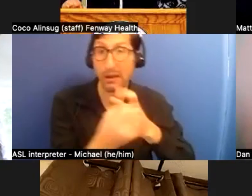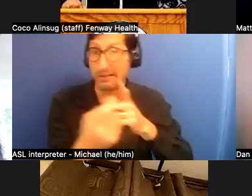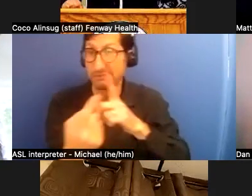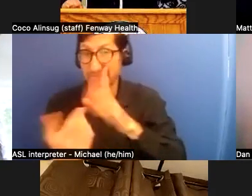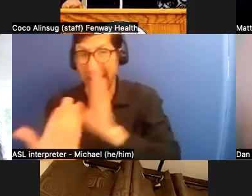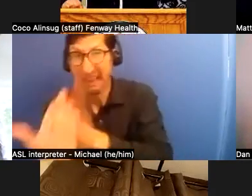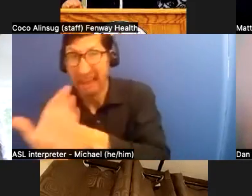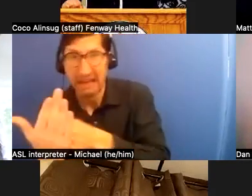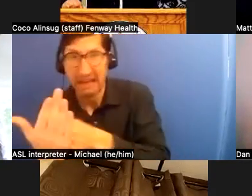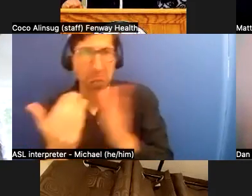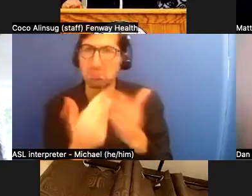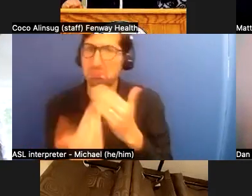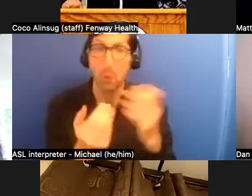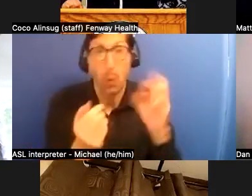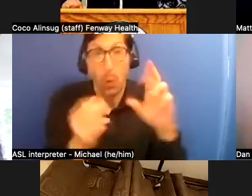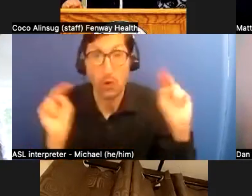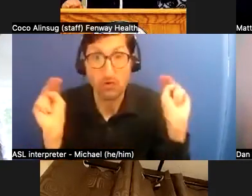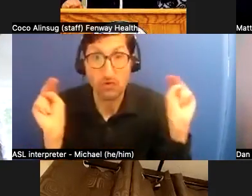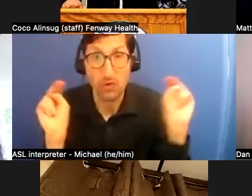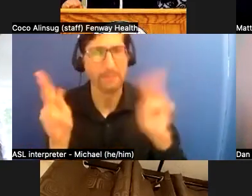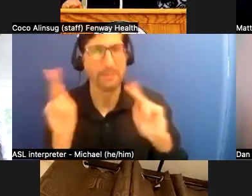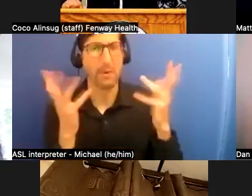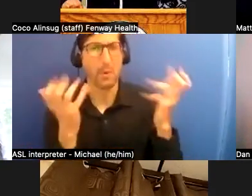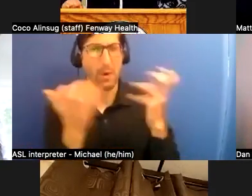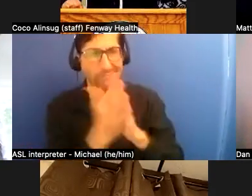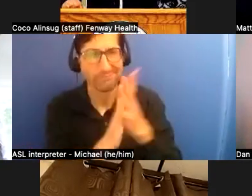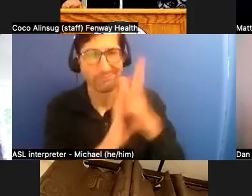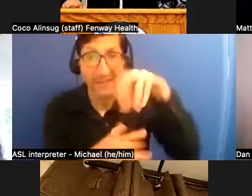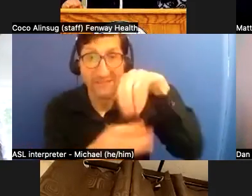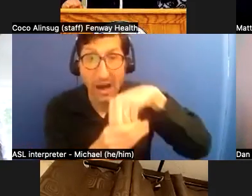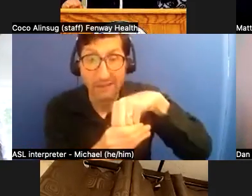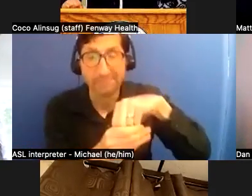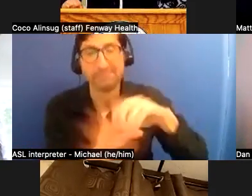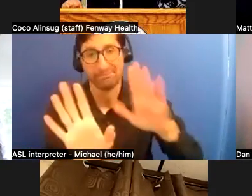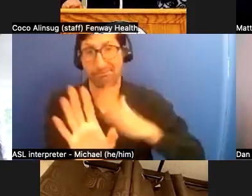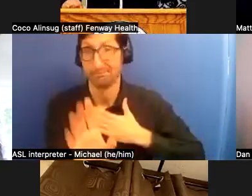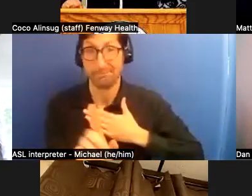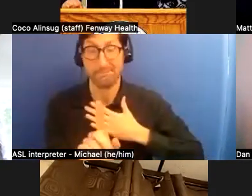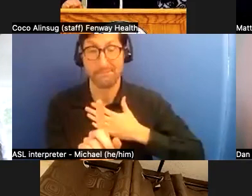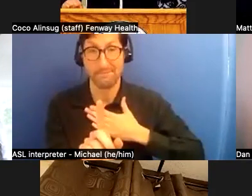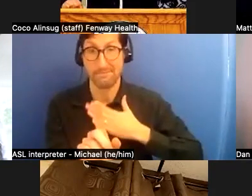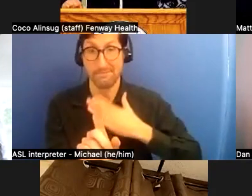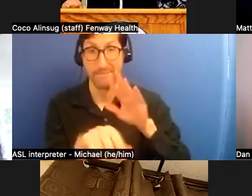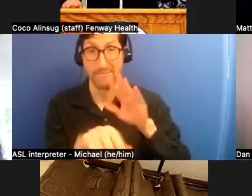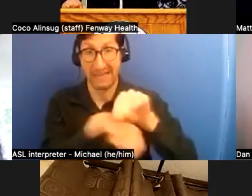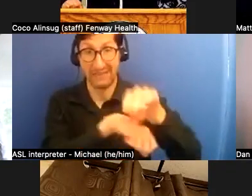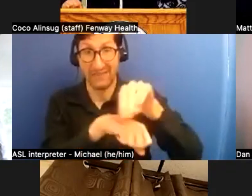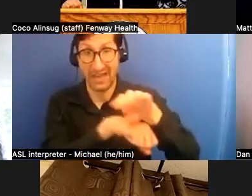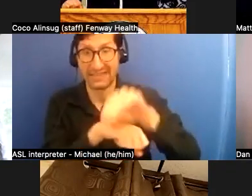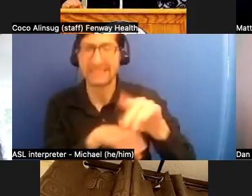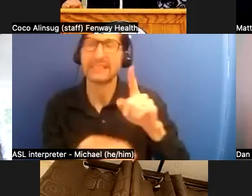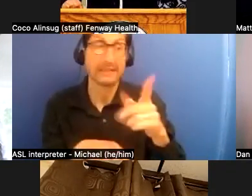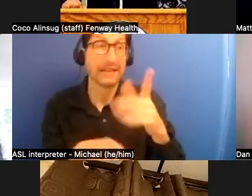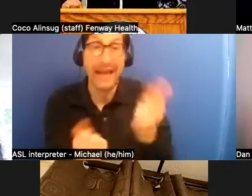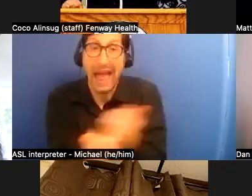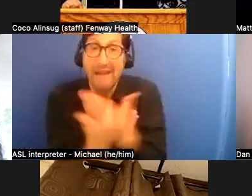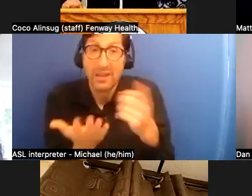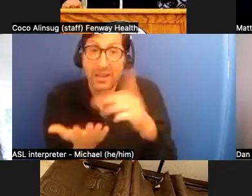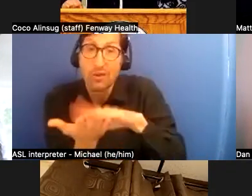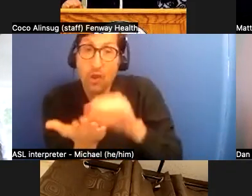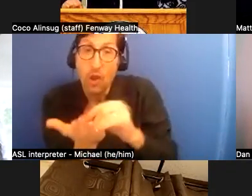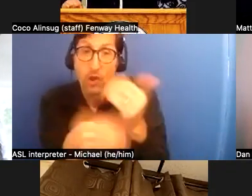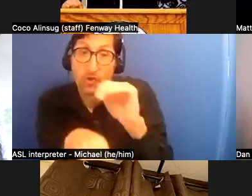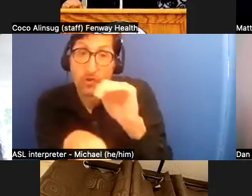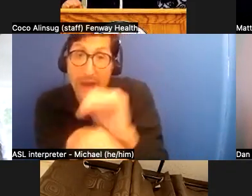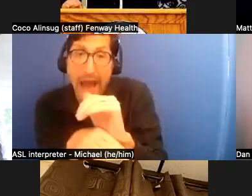on that, but how to get involved. What I would say is share what you've learned tonight, talk to your neighbors. I think the only way this